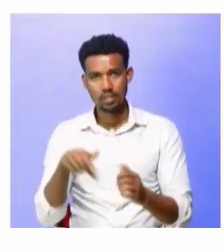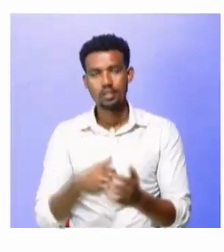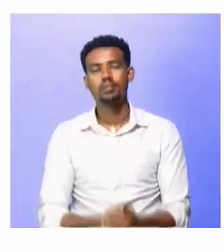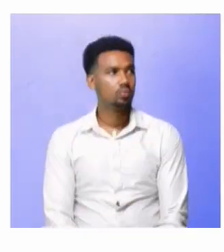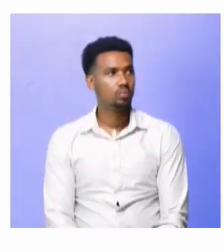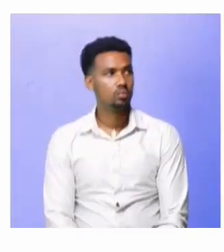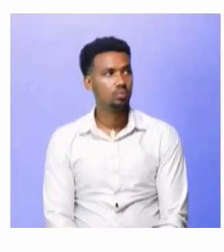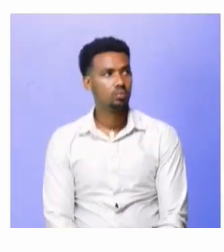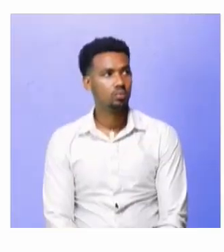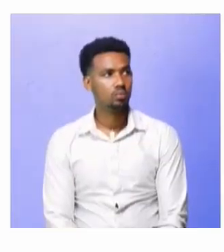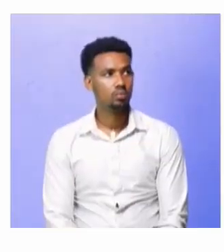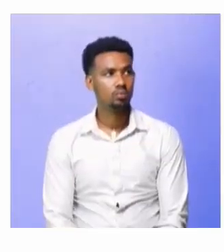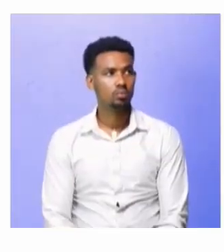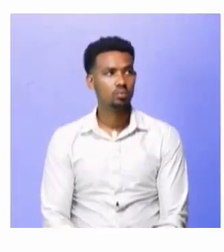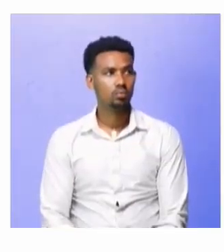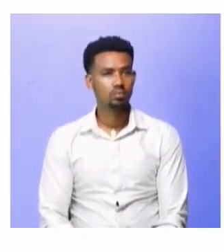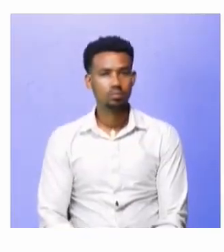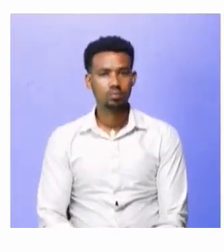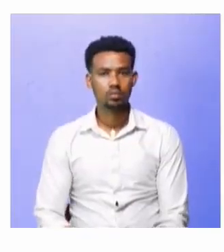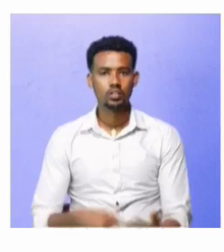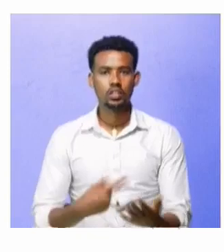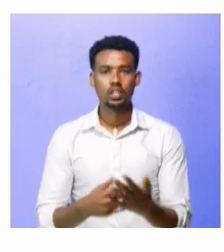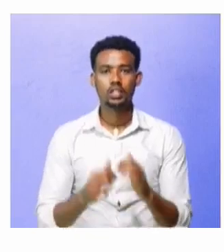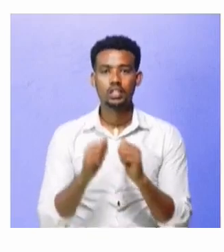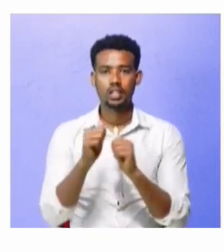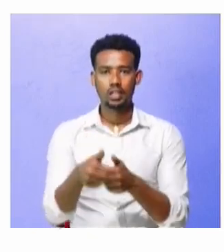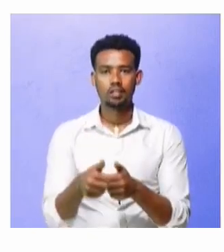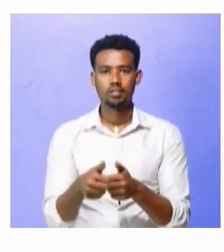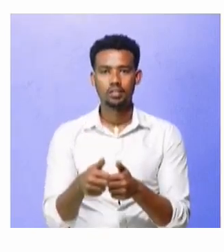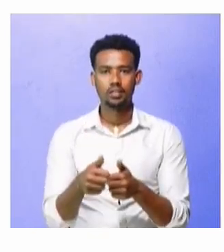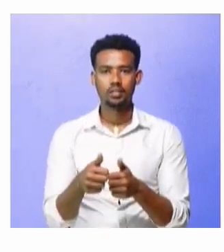happening. This gift